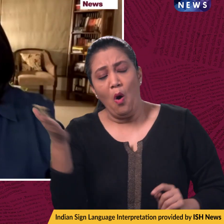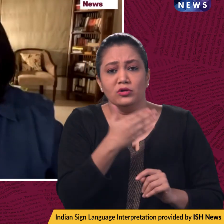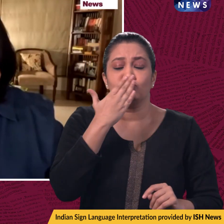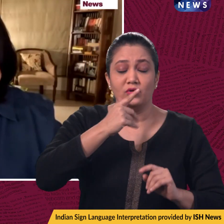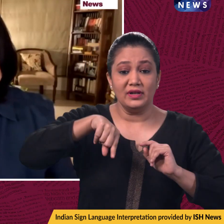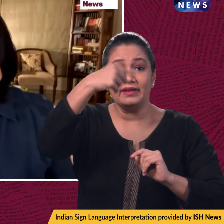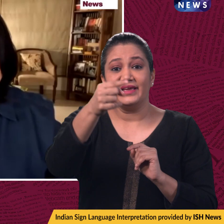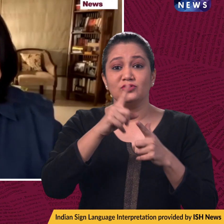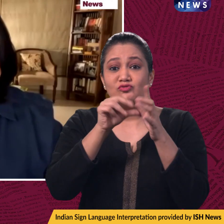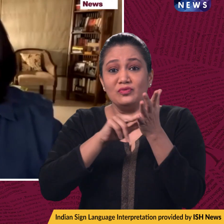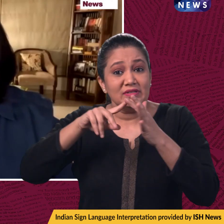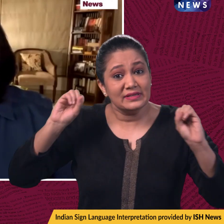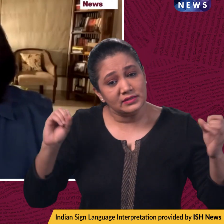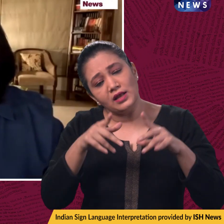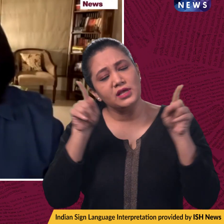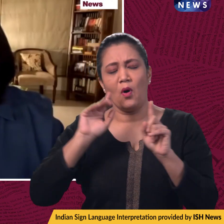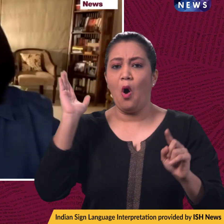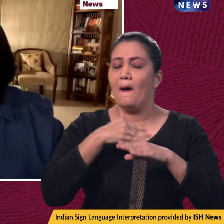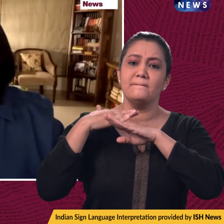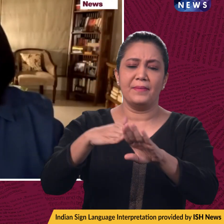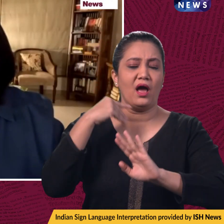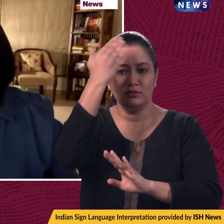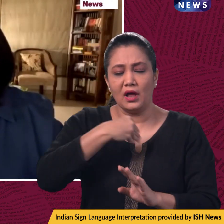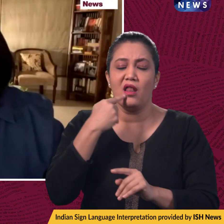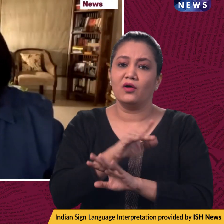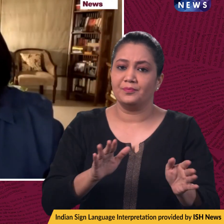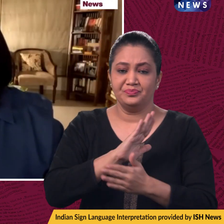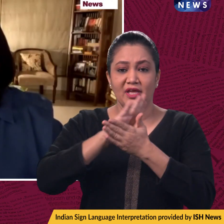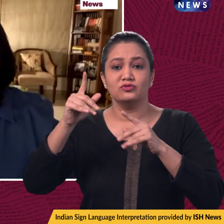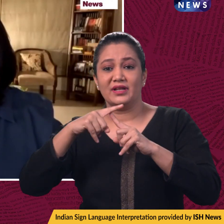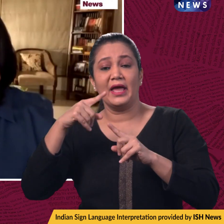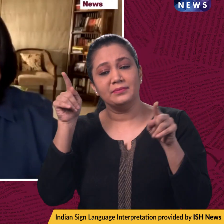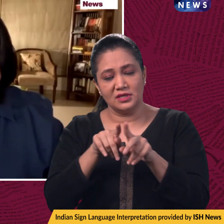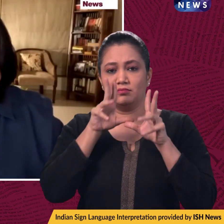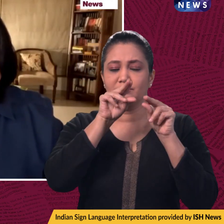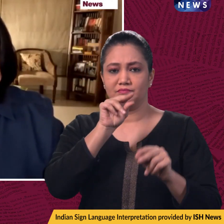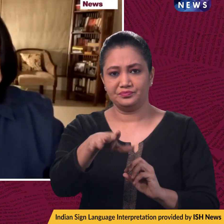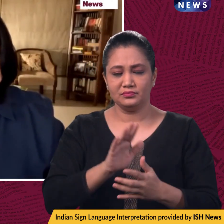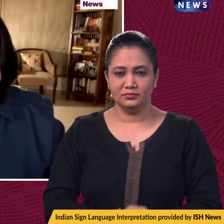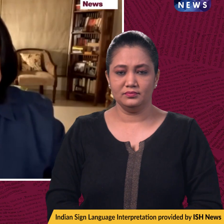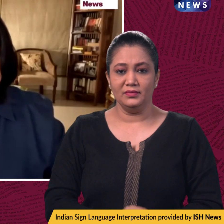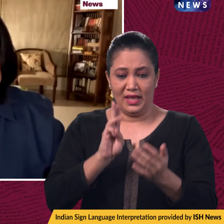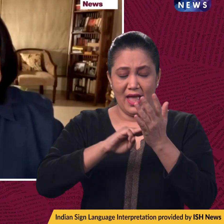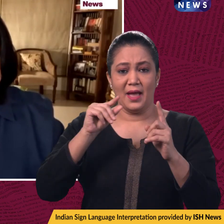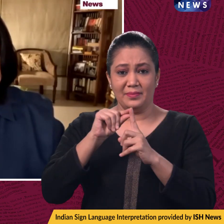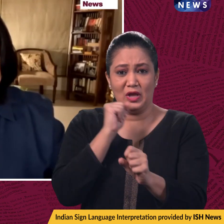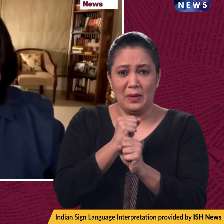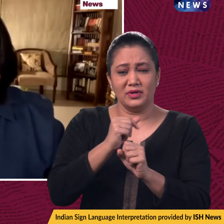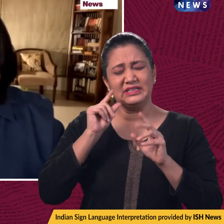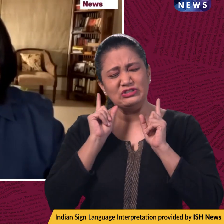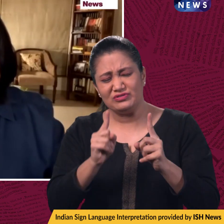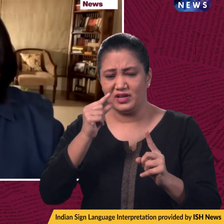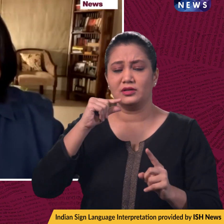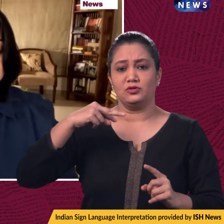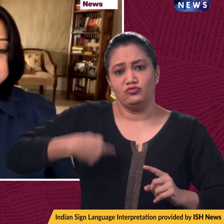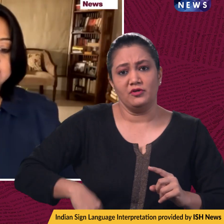schools starting next term. The minister said, and this is according to the Hindustan Times, and I'm quoting him, MP state government will apply strict dress